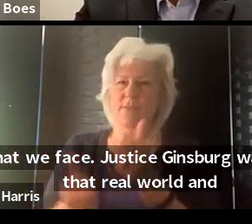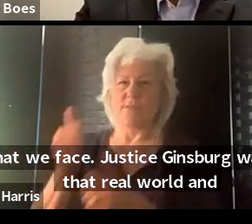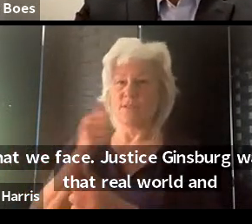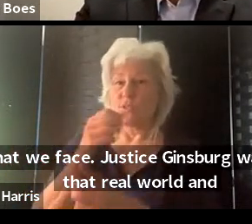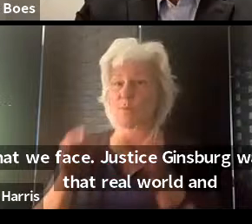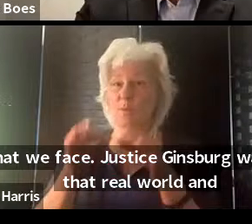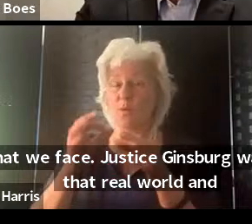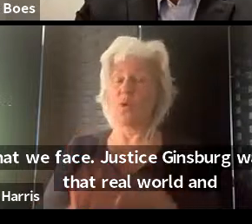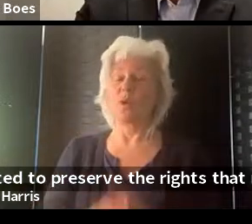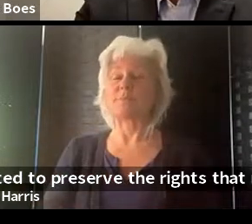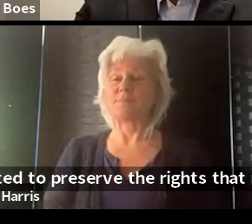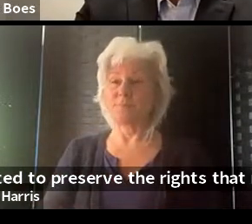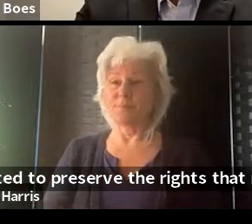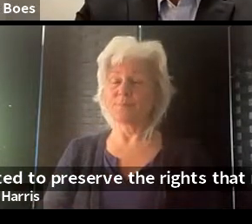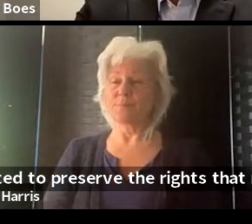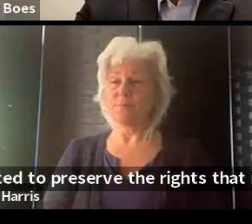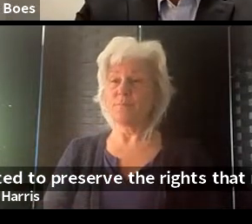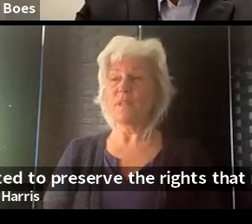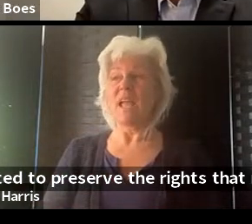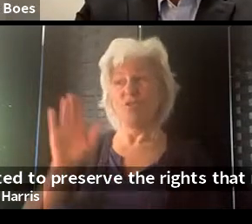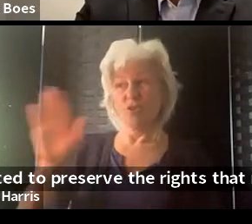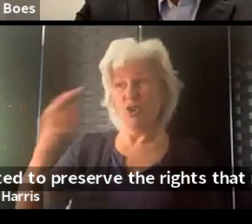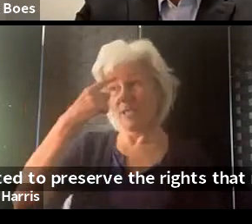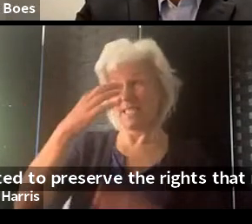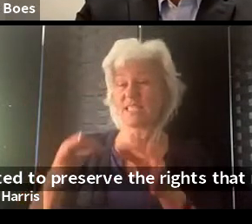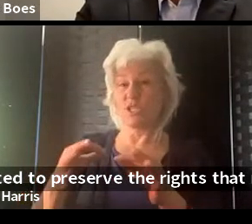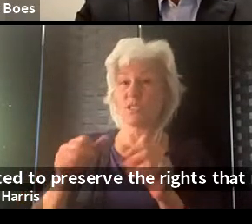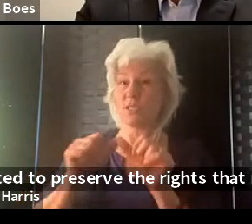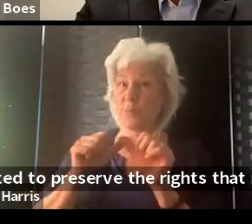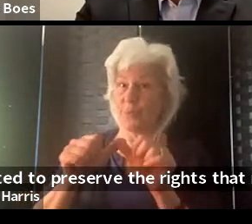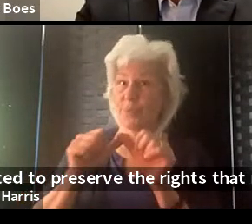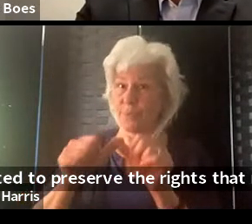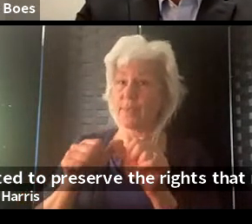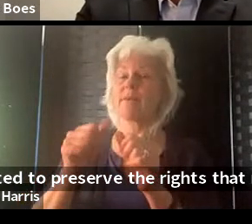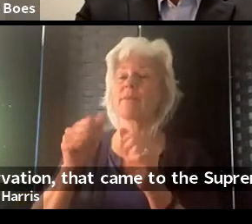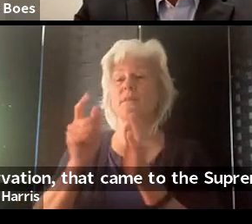were maintained through her decisions.